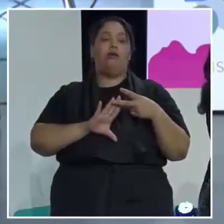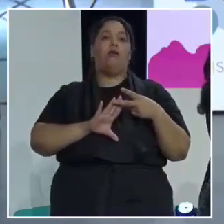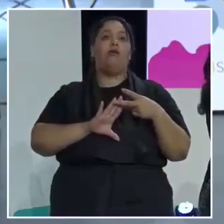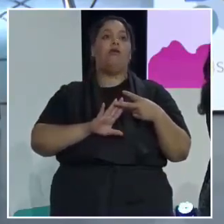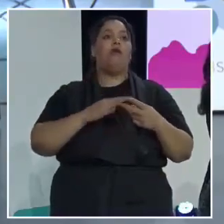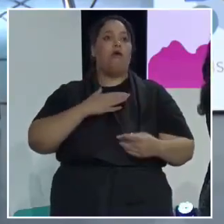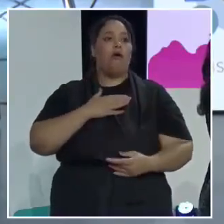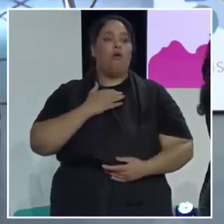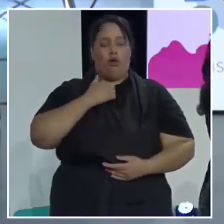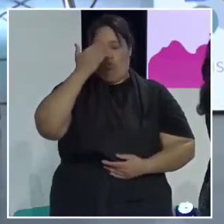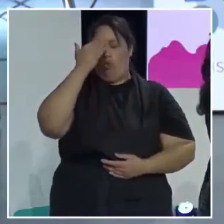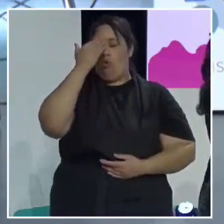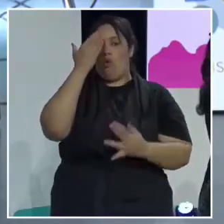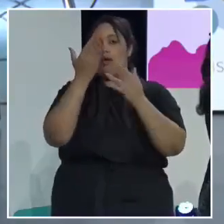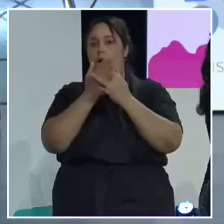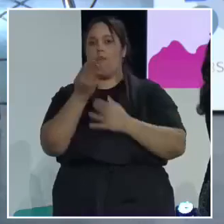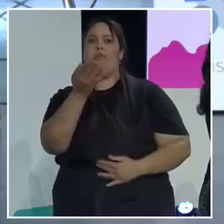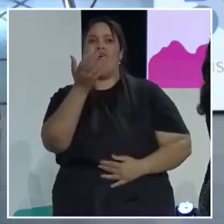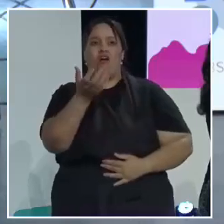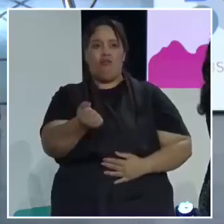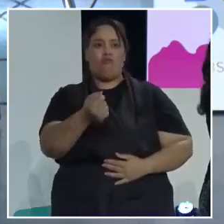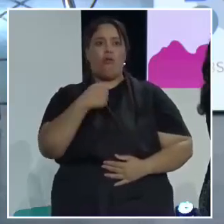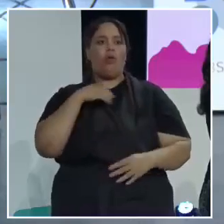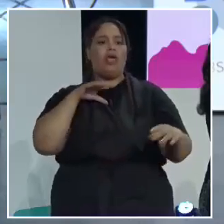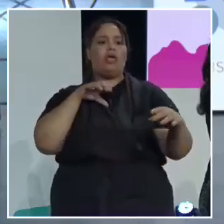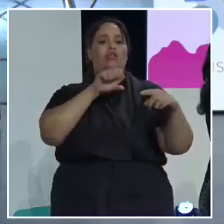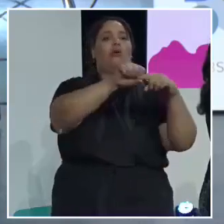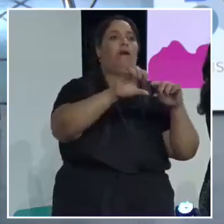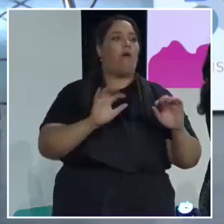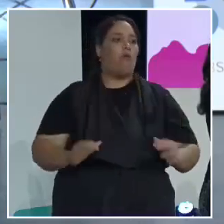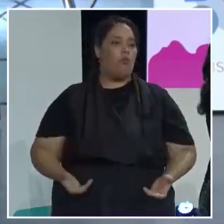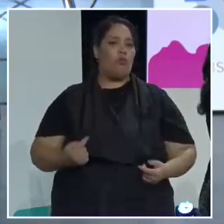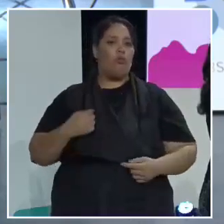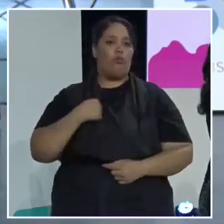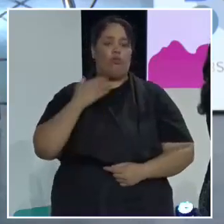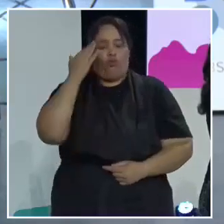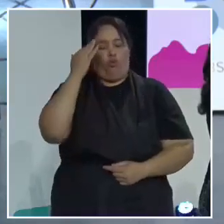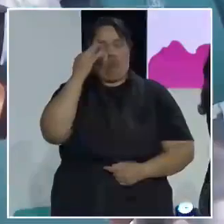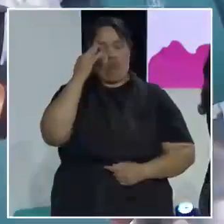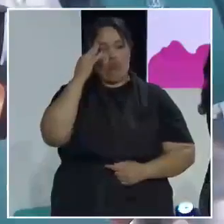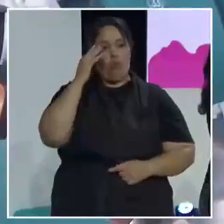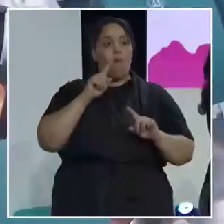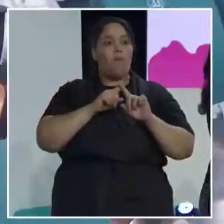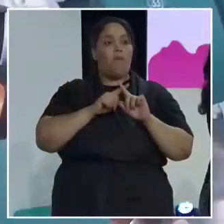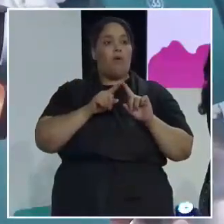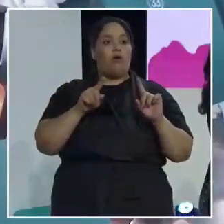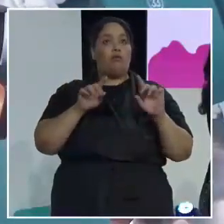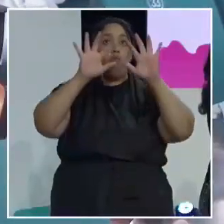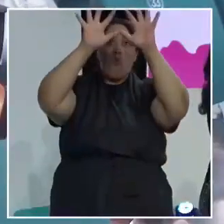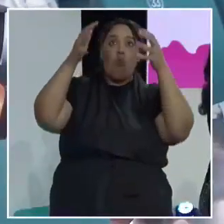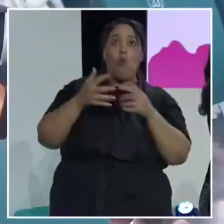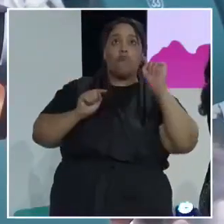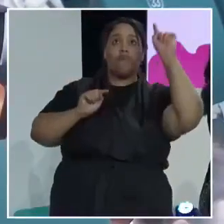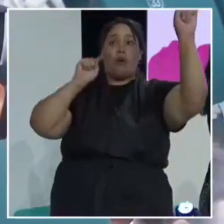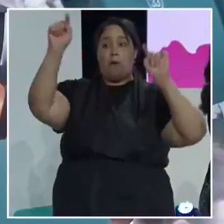know the gap there and how we can catch up. So from all corners of this global